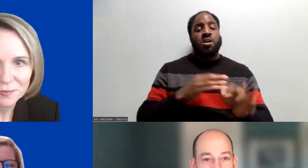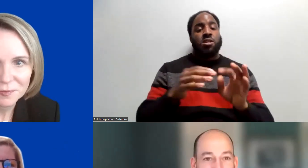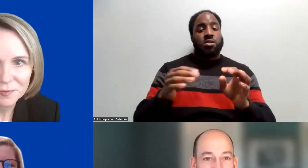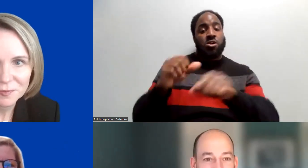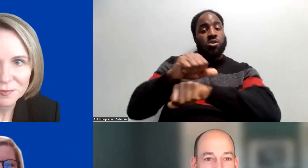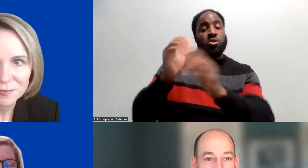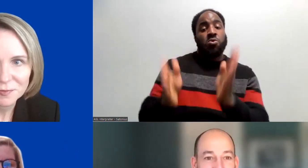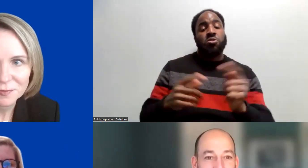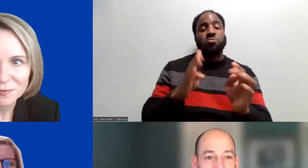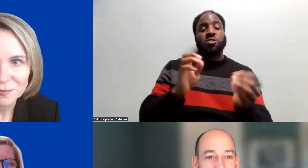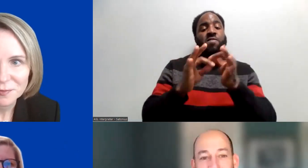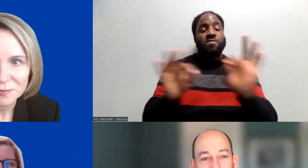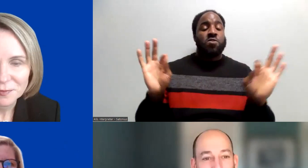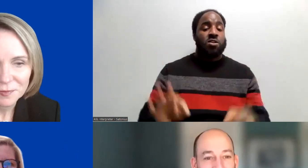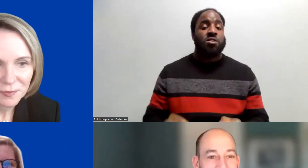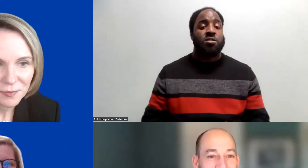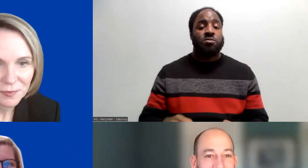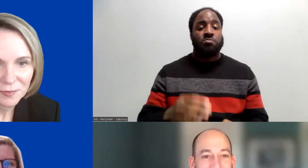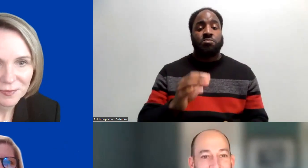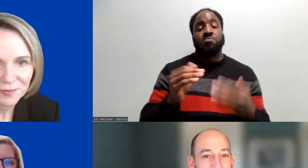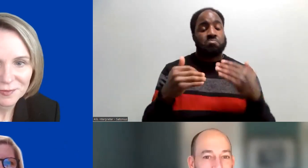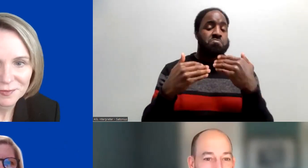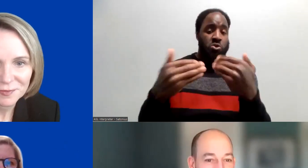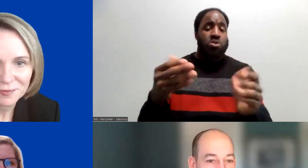our presentation letter, go ahead and jump in.